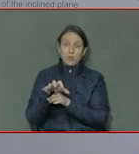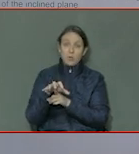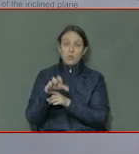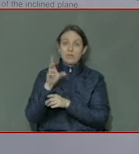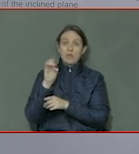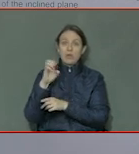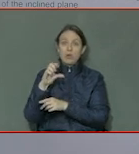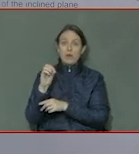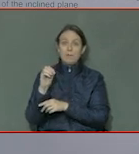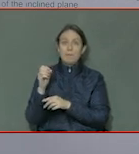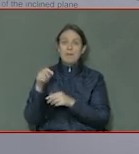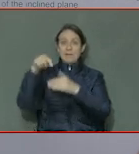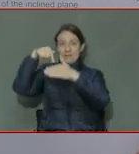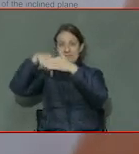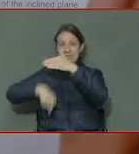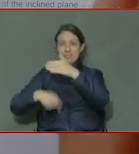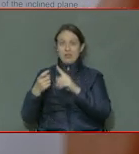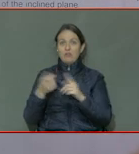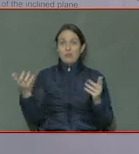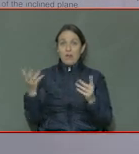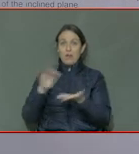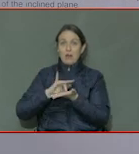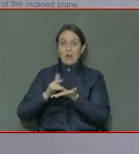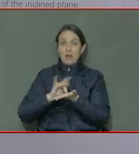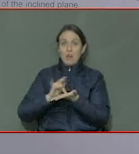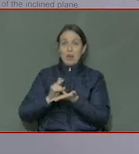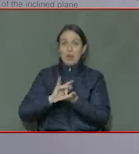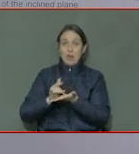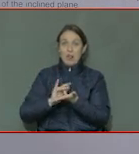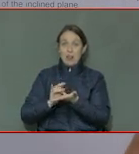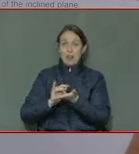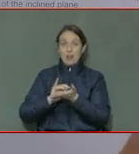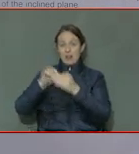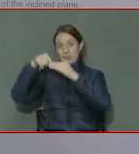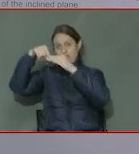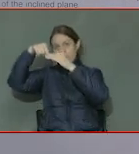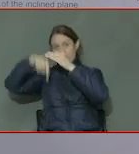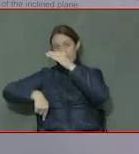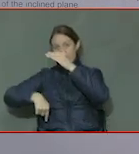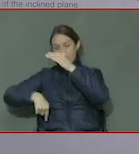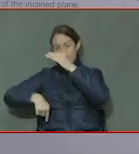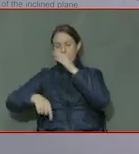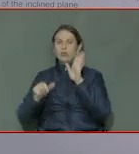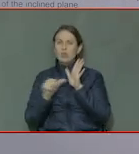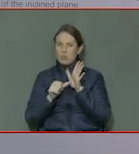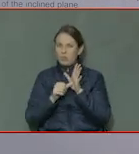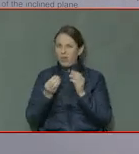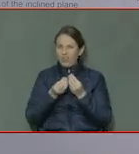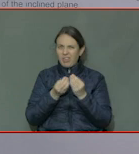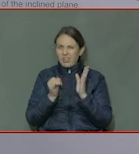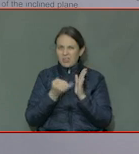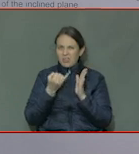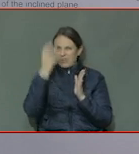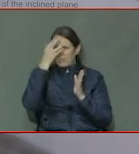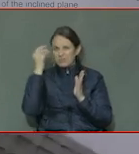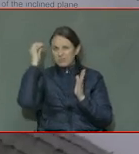your block. Okay, so it's not part of this answer. I just want to show you what is important because